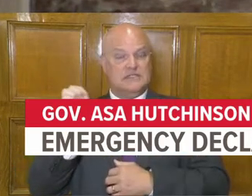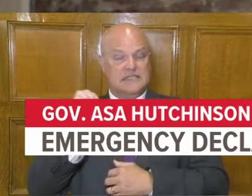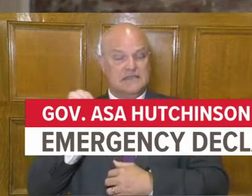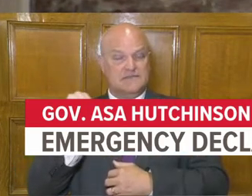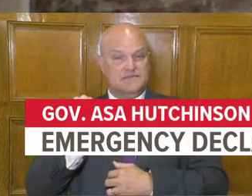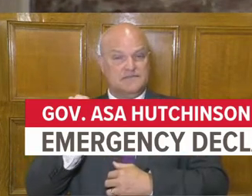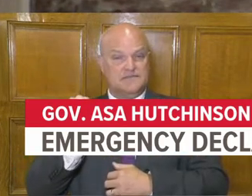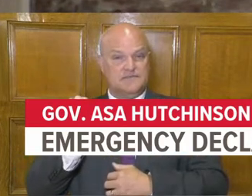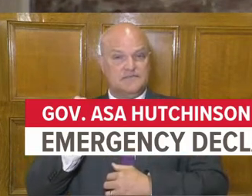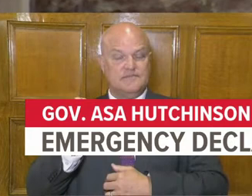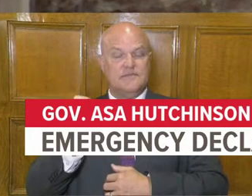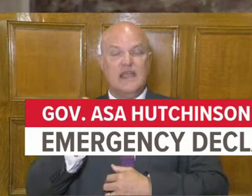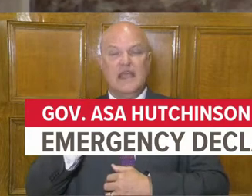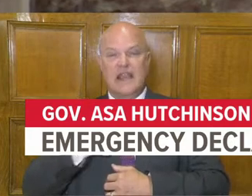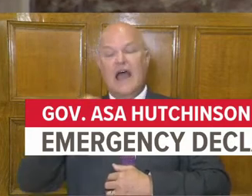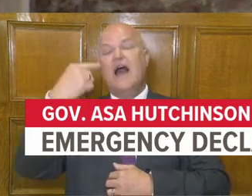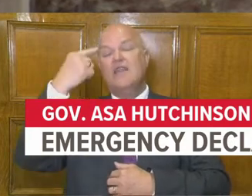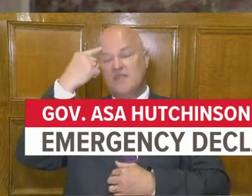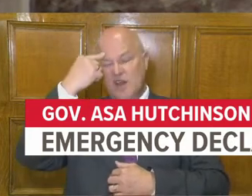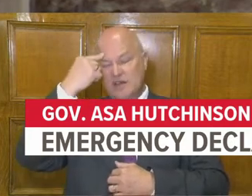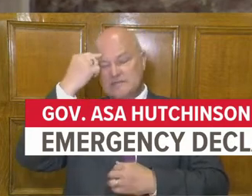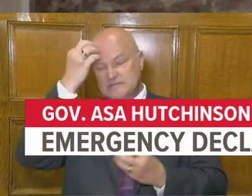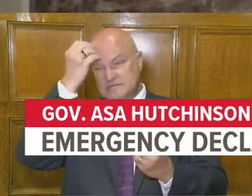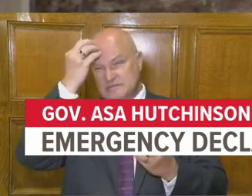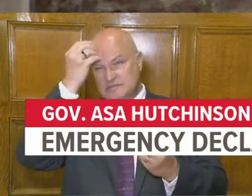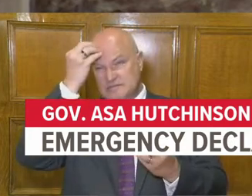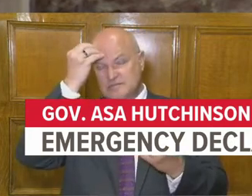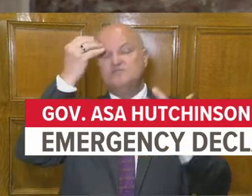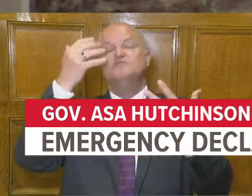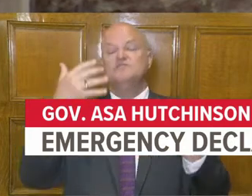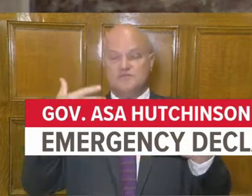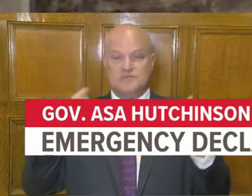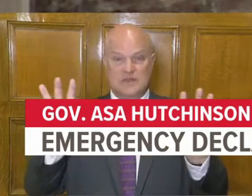order, and I've thought that through, and obviously